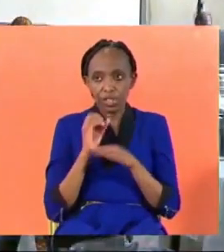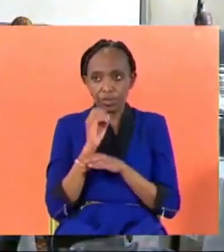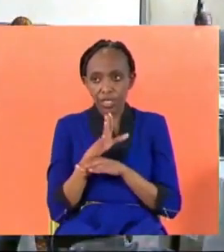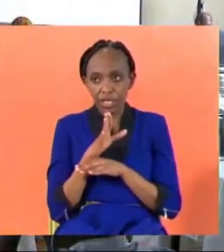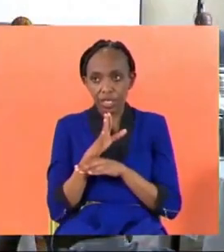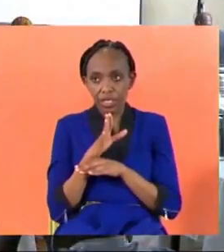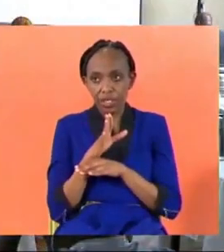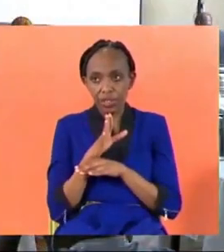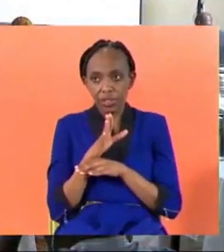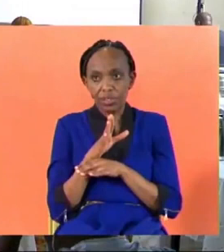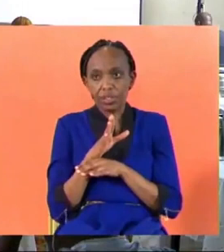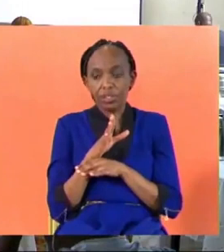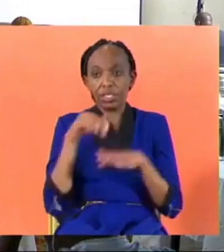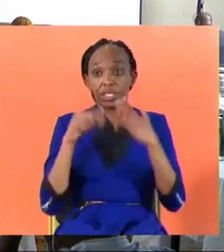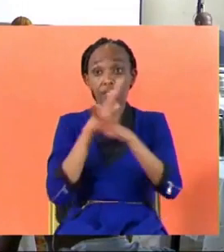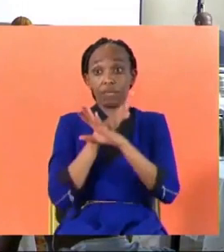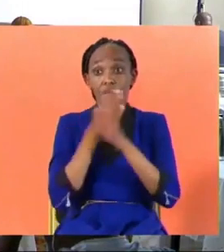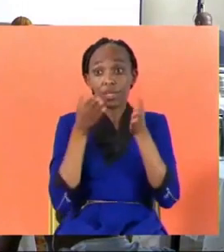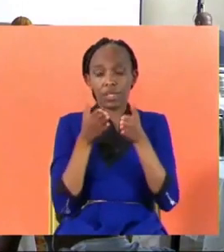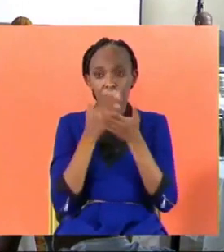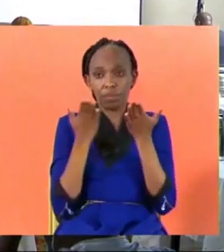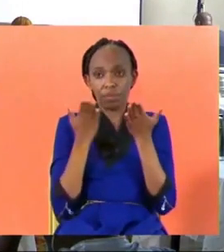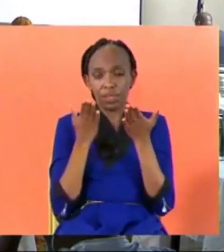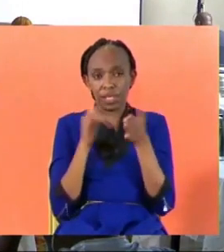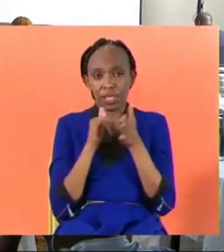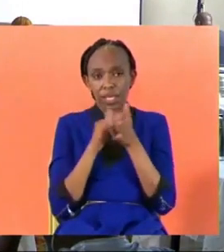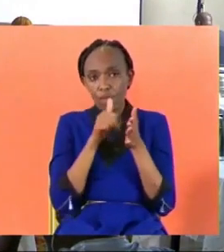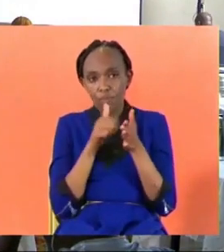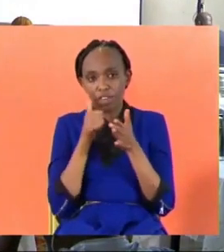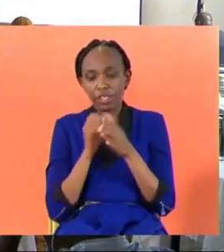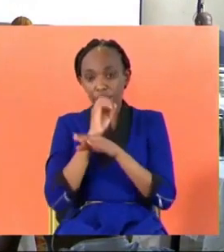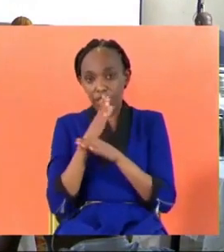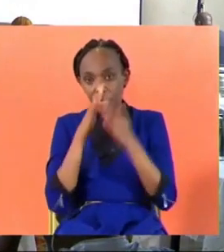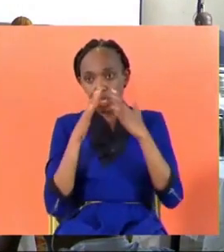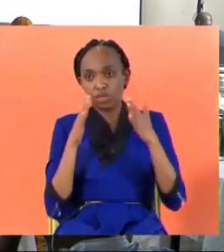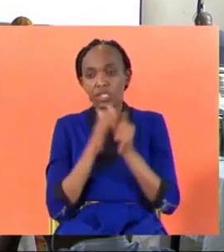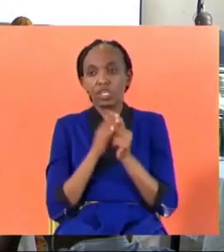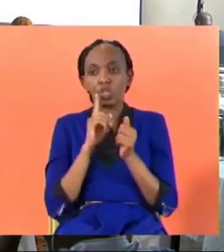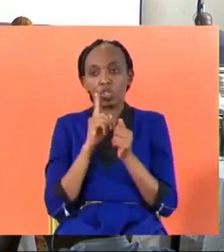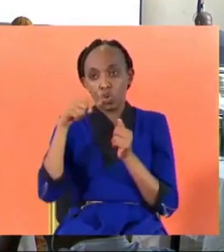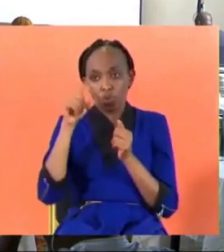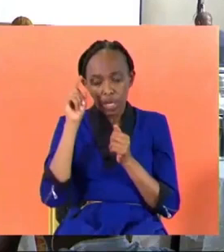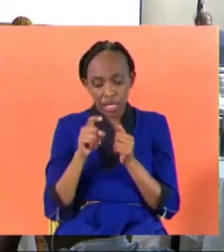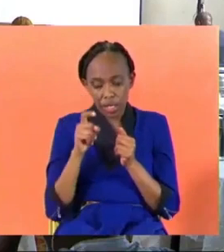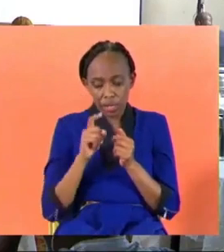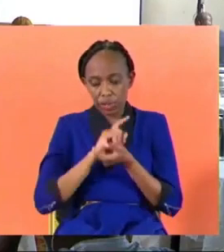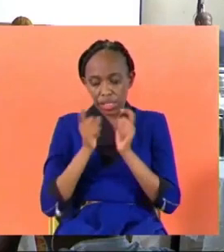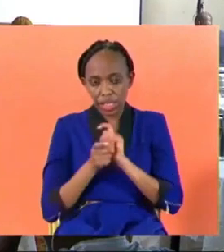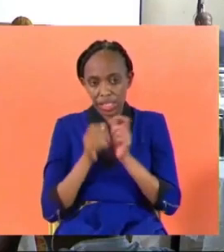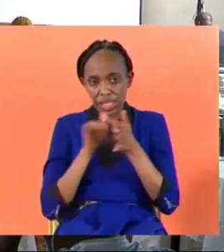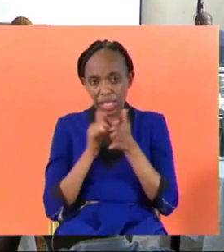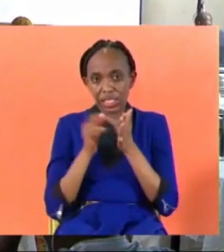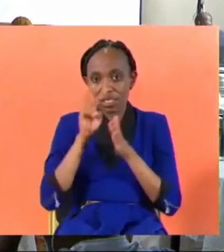Daily Mail or Times of Zambia, but this is coming only in the private media houses. So we need to change that one and